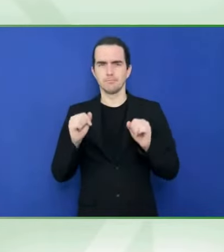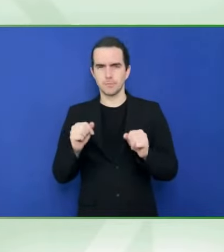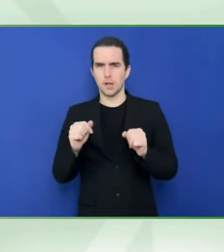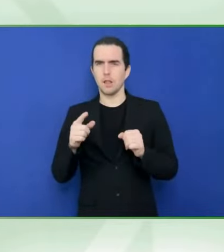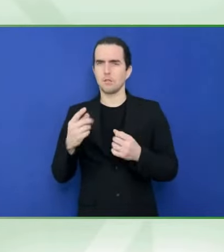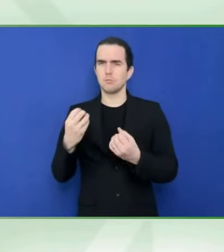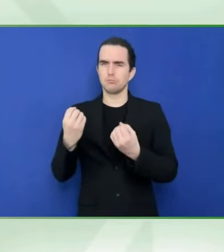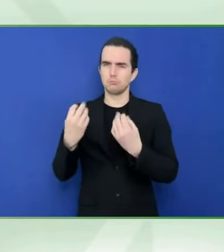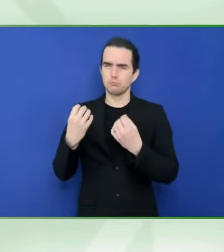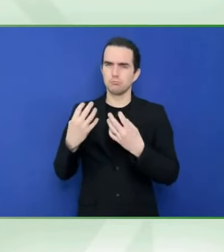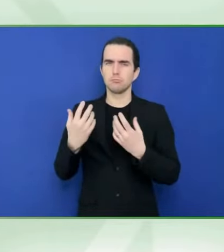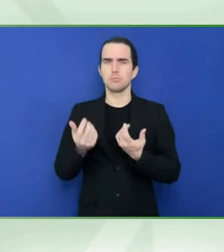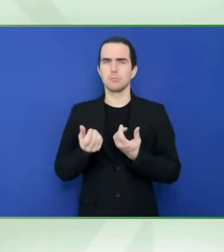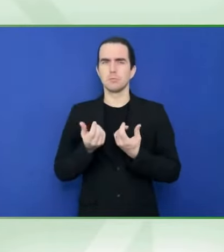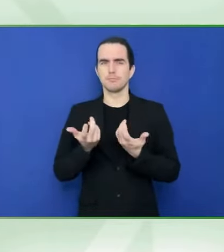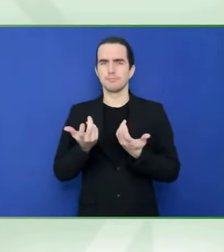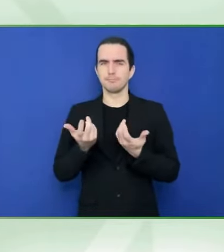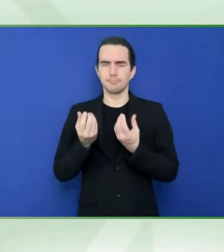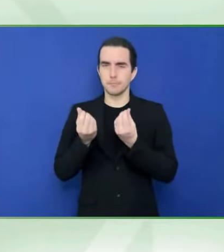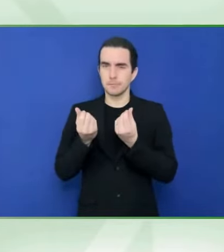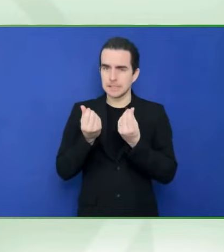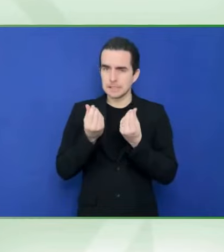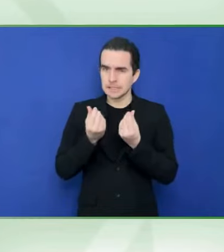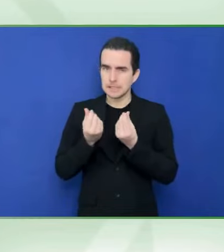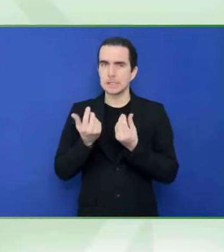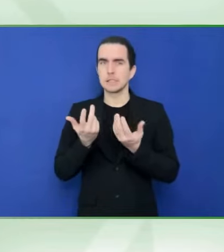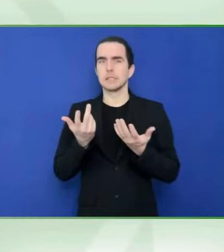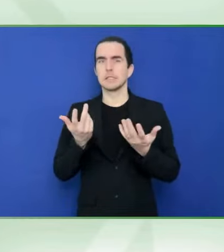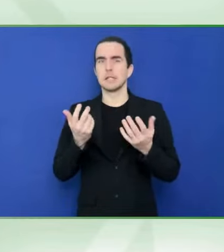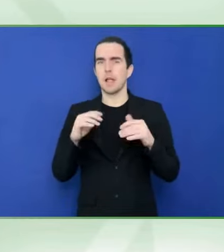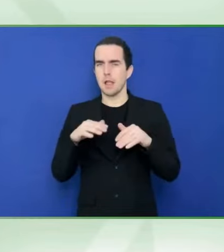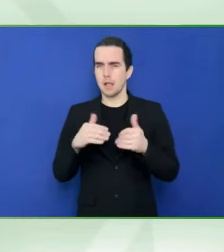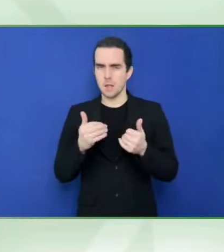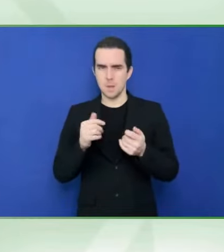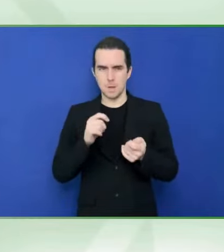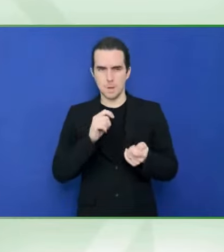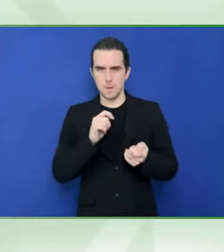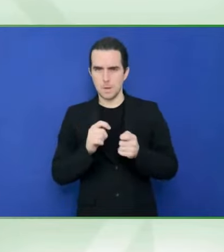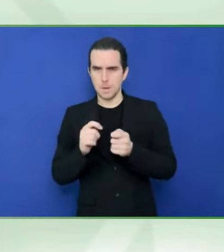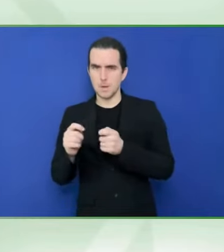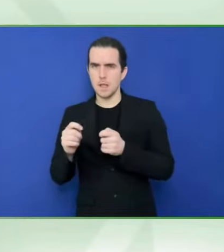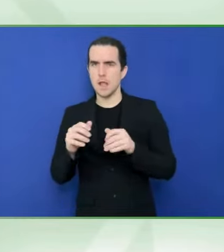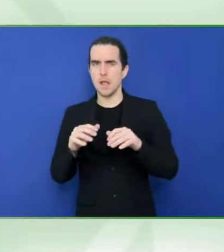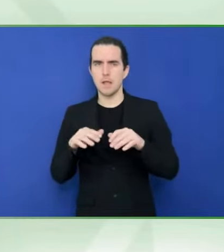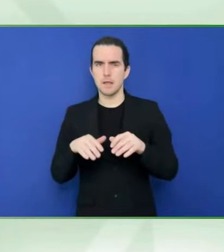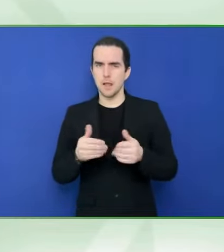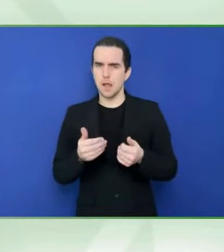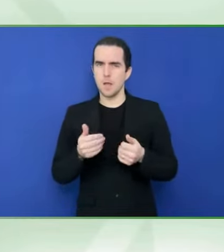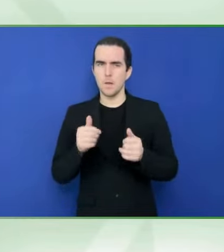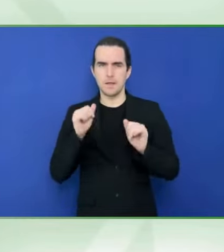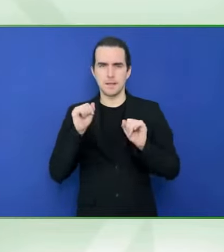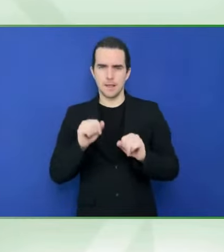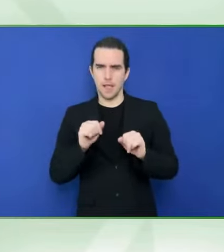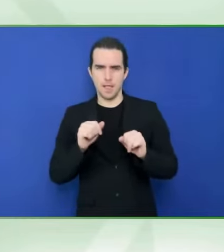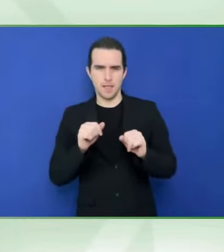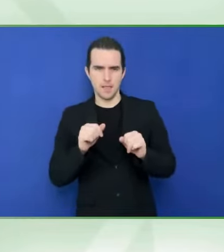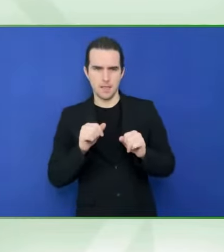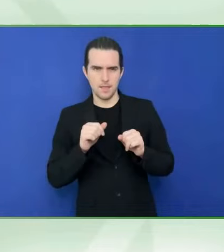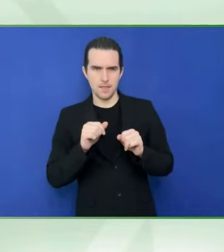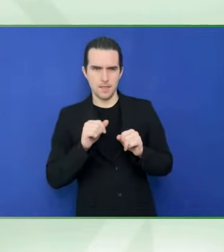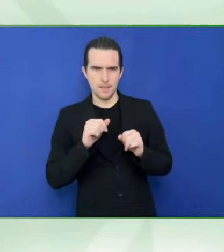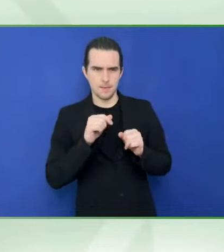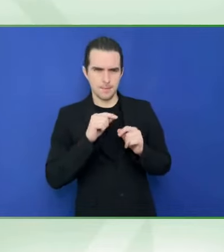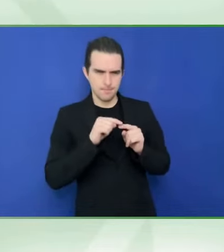privilege now to move us from India to Poland. So I'm introducing Ewa